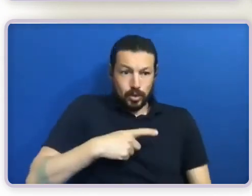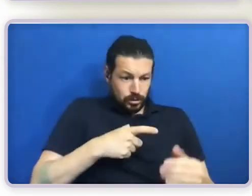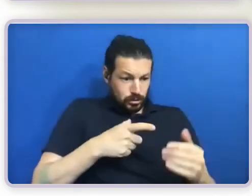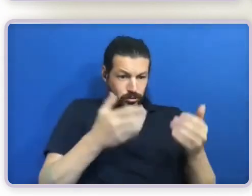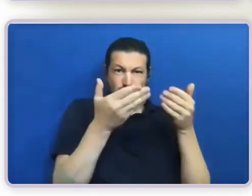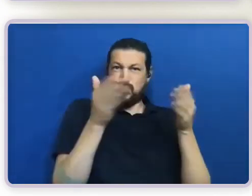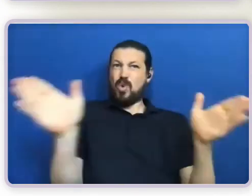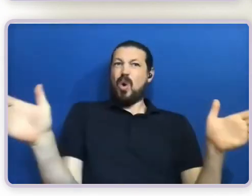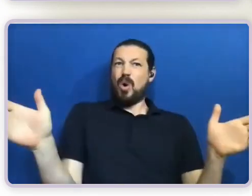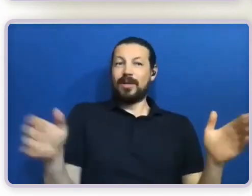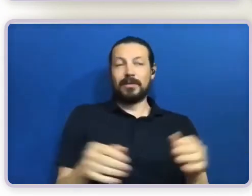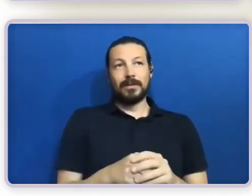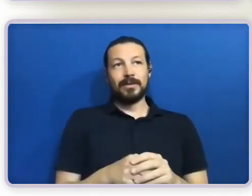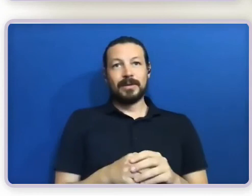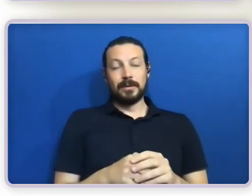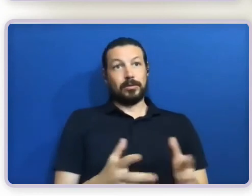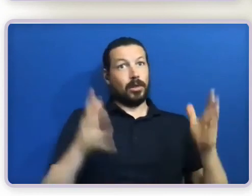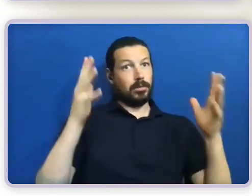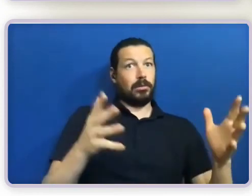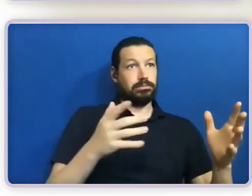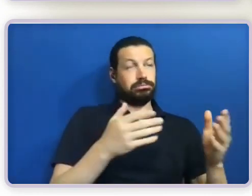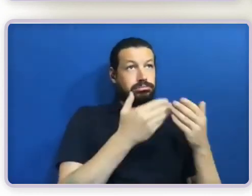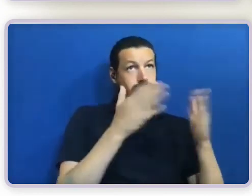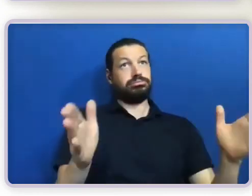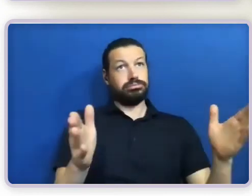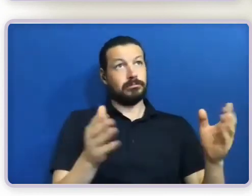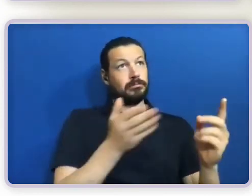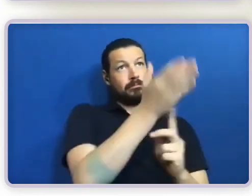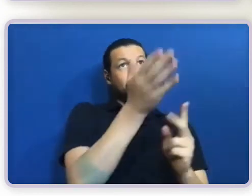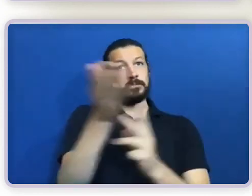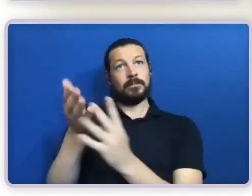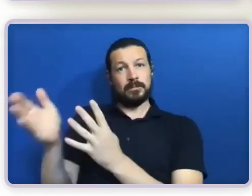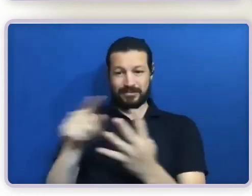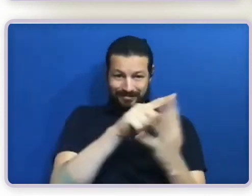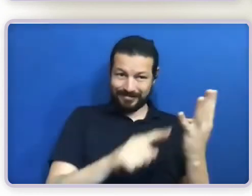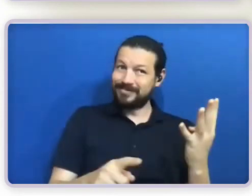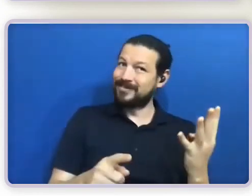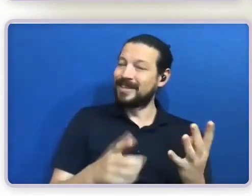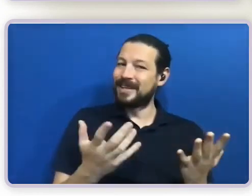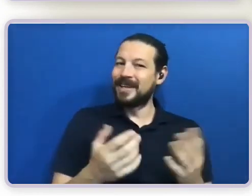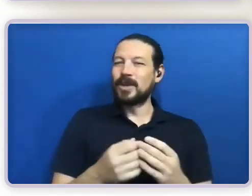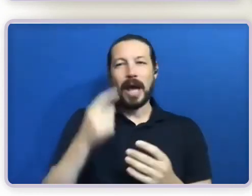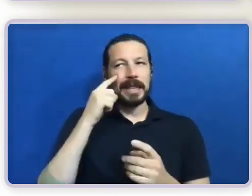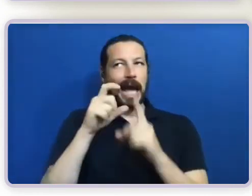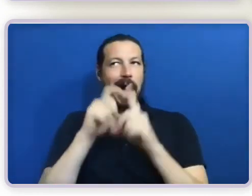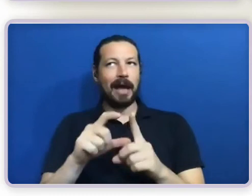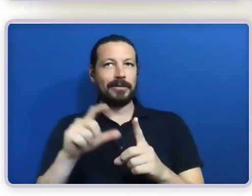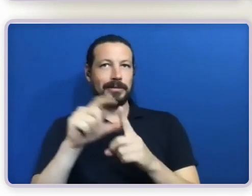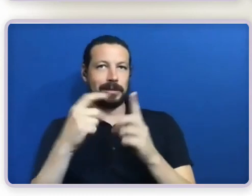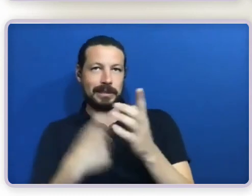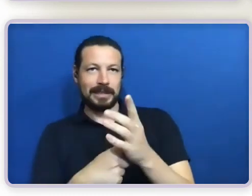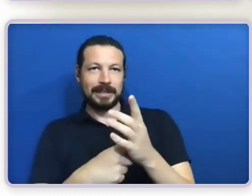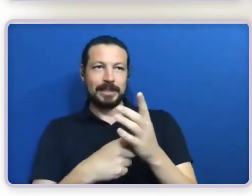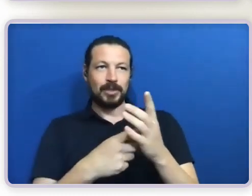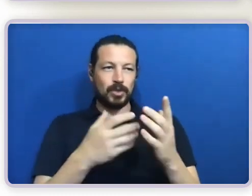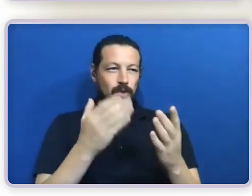almost too broad. So I think it's going to be difficult for the Royal Commission to go into a lot of detail